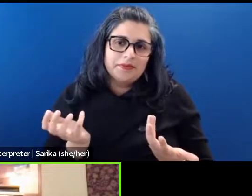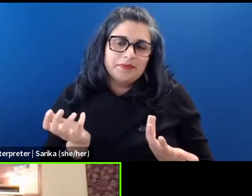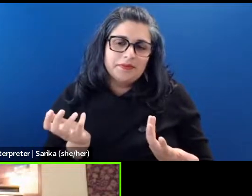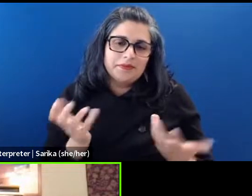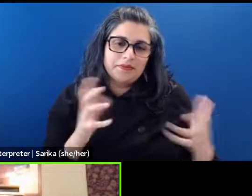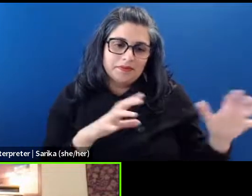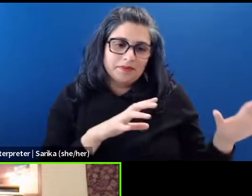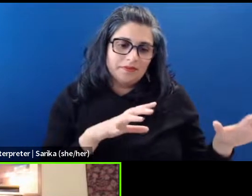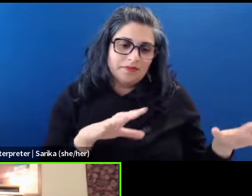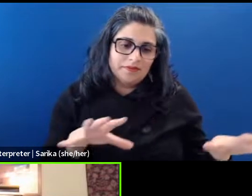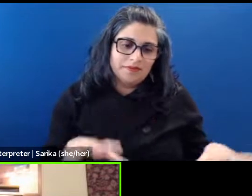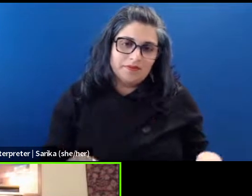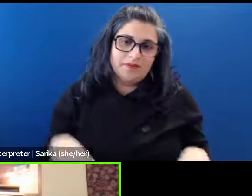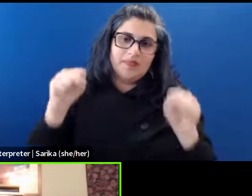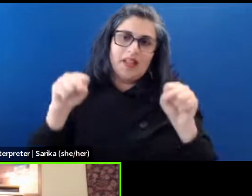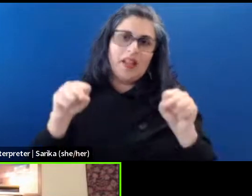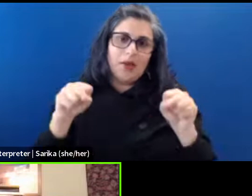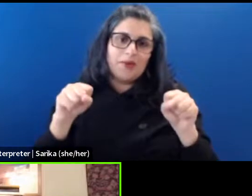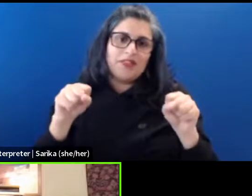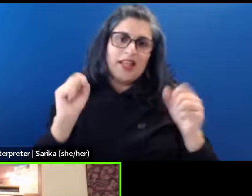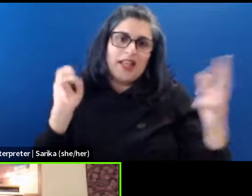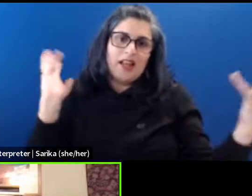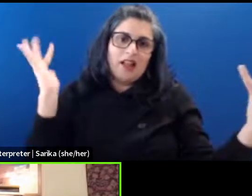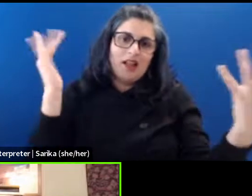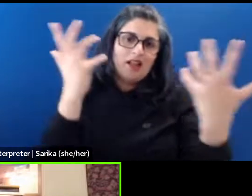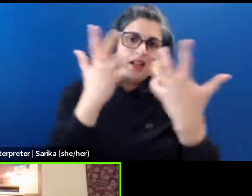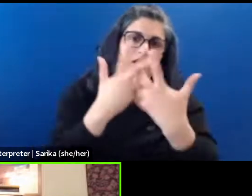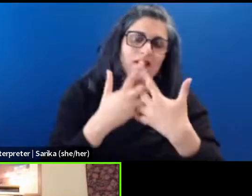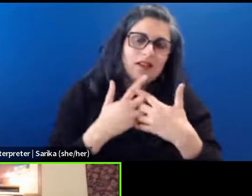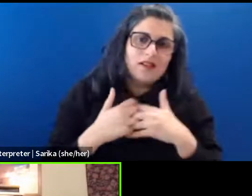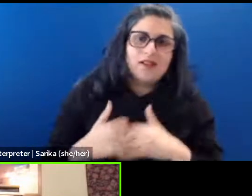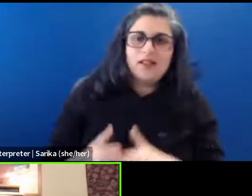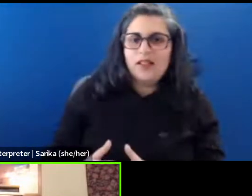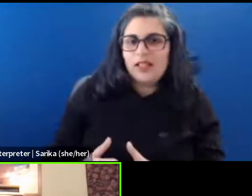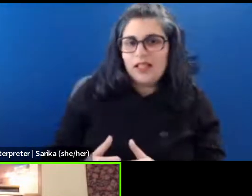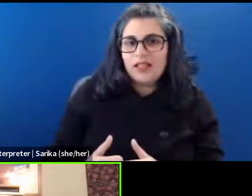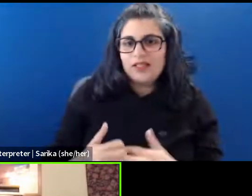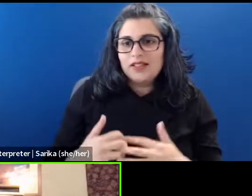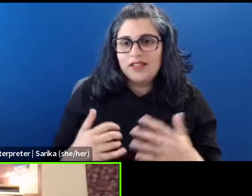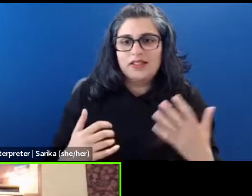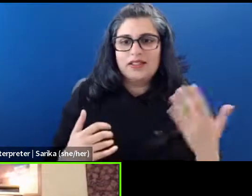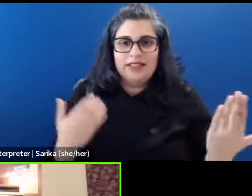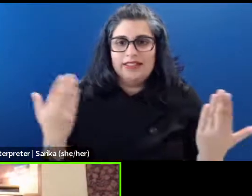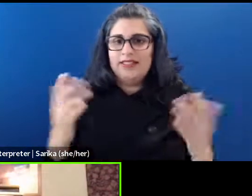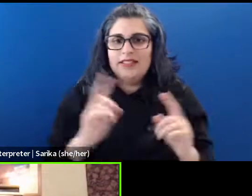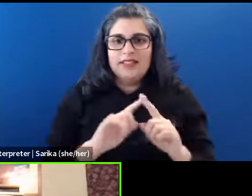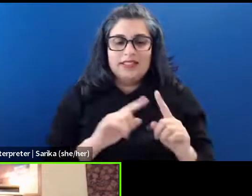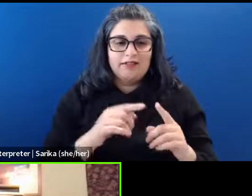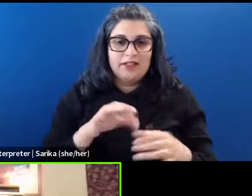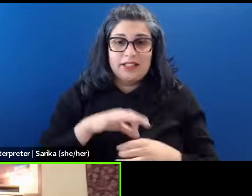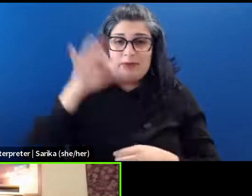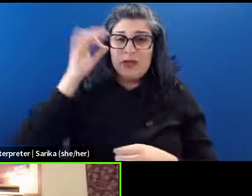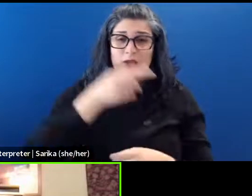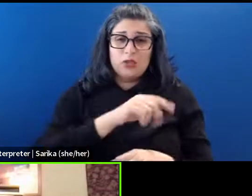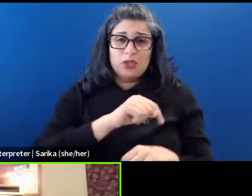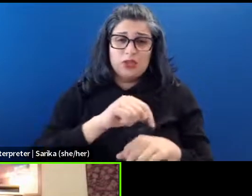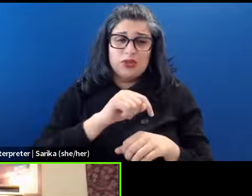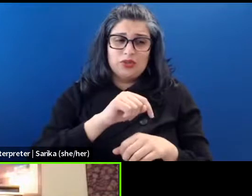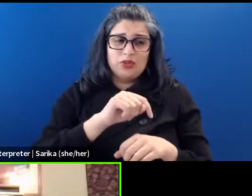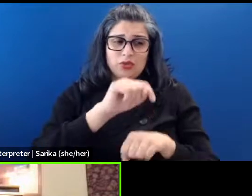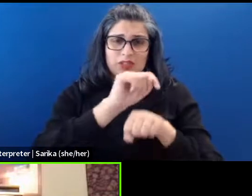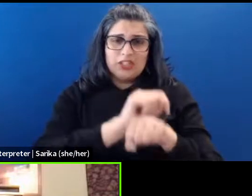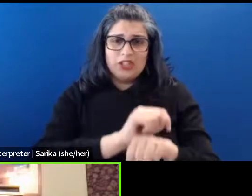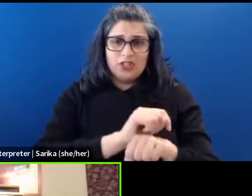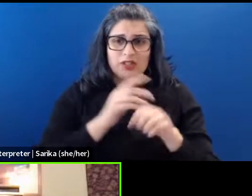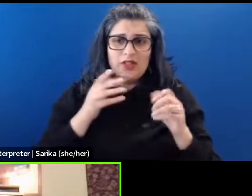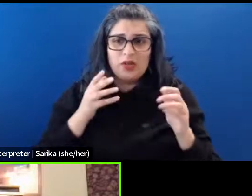adopt and assimilate these different spiritual traditions as a way